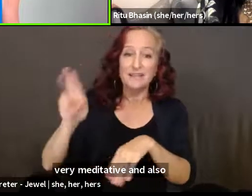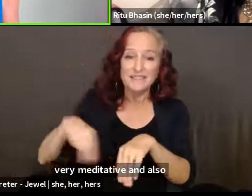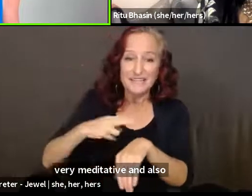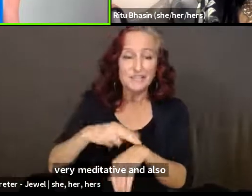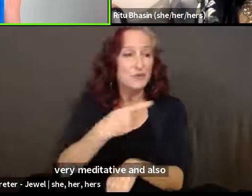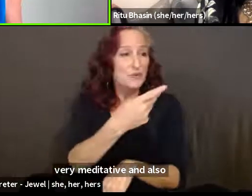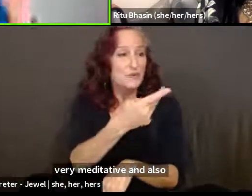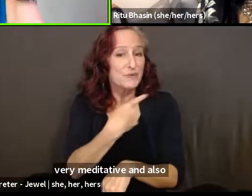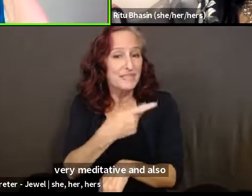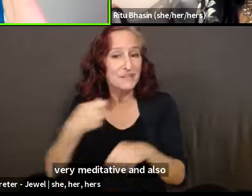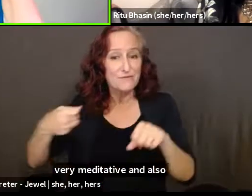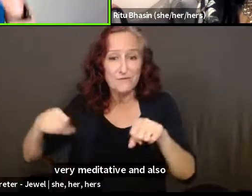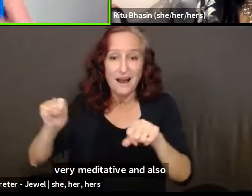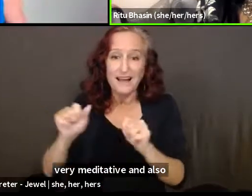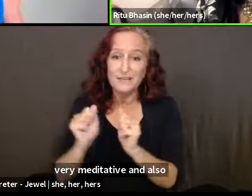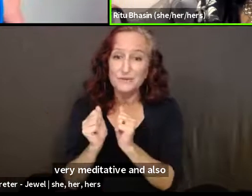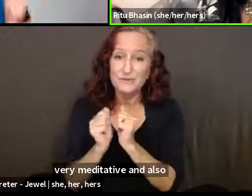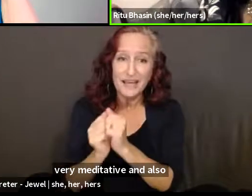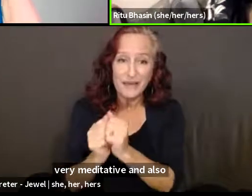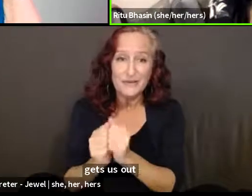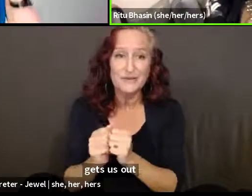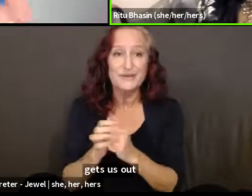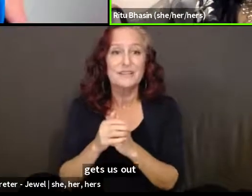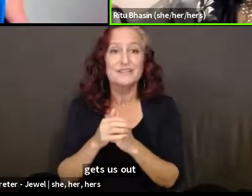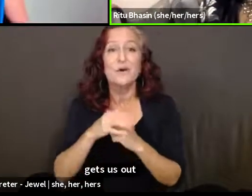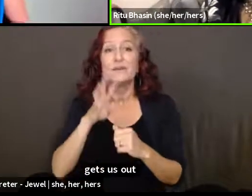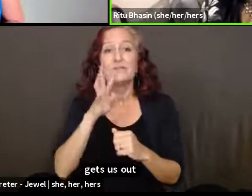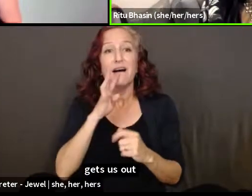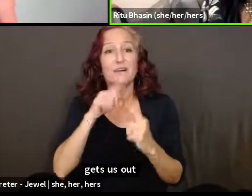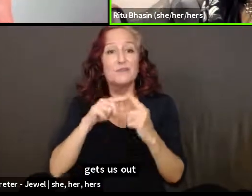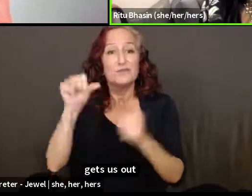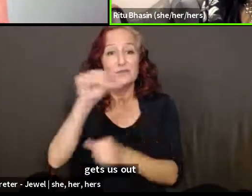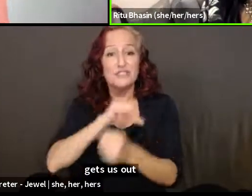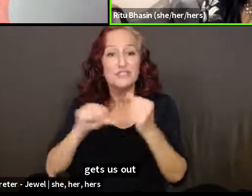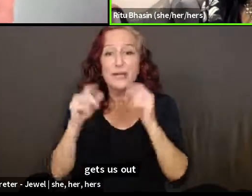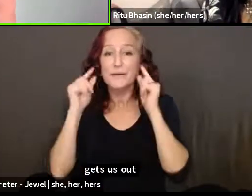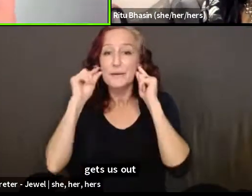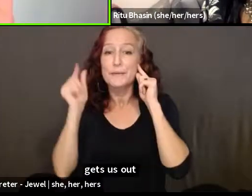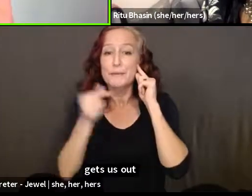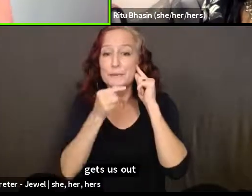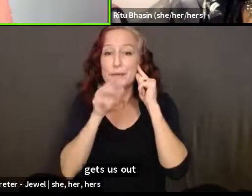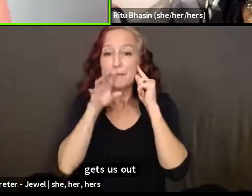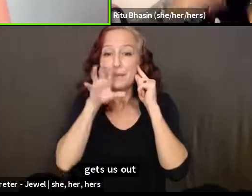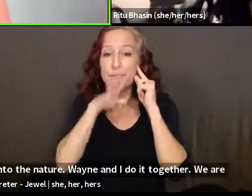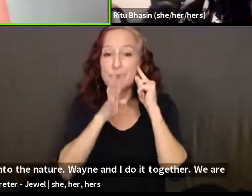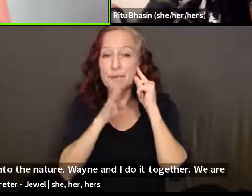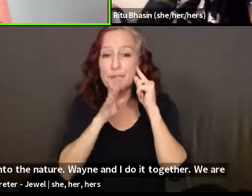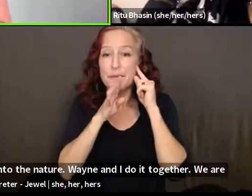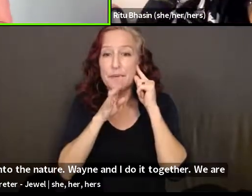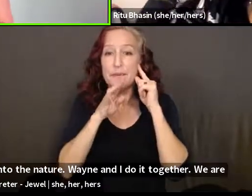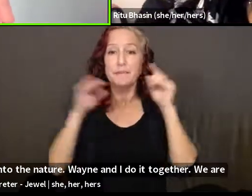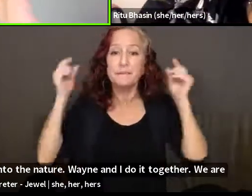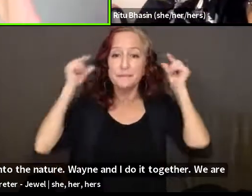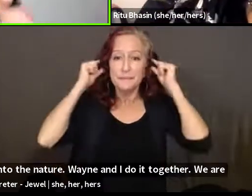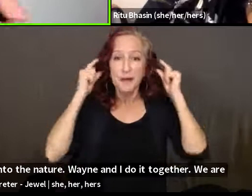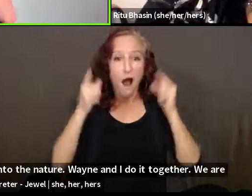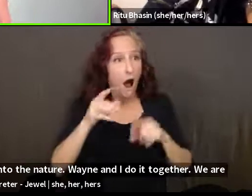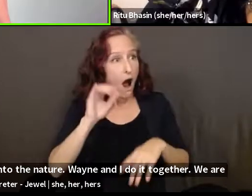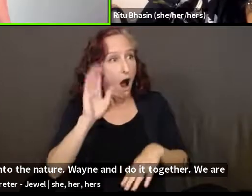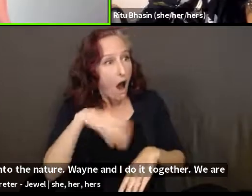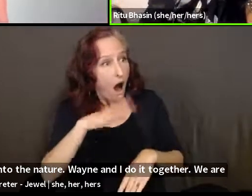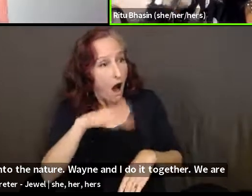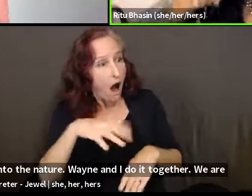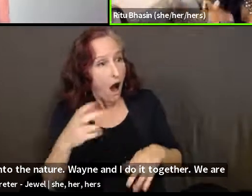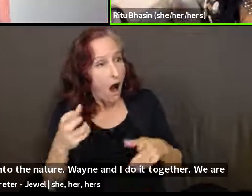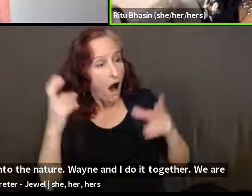together. And so, we're literally constantly talking into each other's ears. Oh my God, I love that. Like you can have like it built in, like